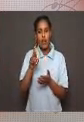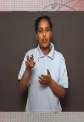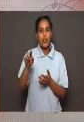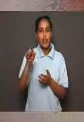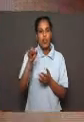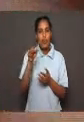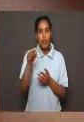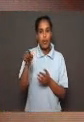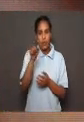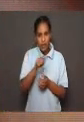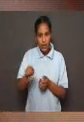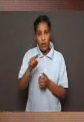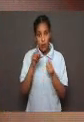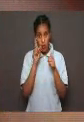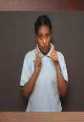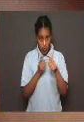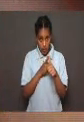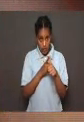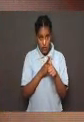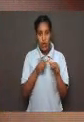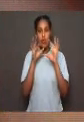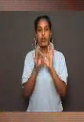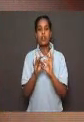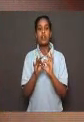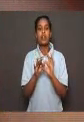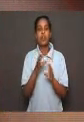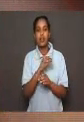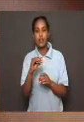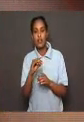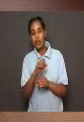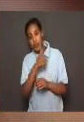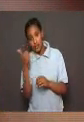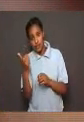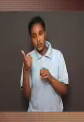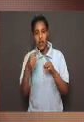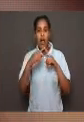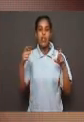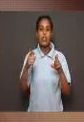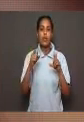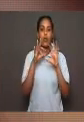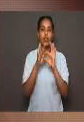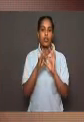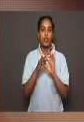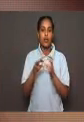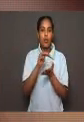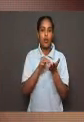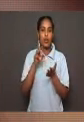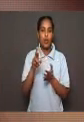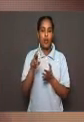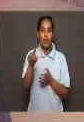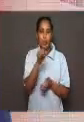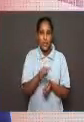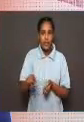orbitals. One is bonding and the other anti-bonding molecular